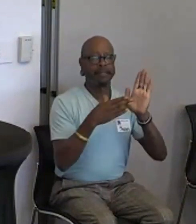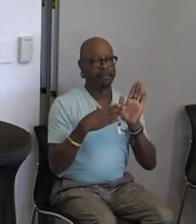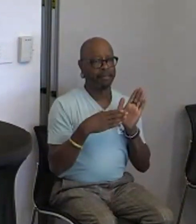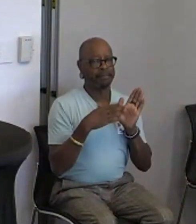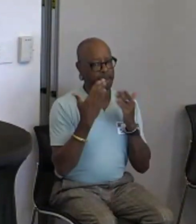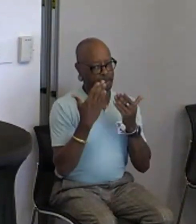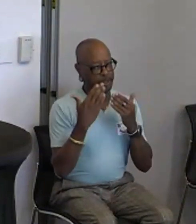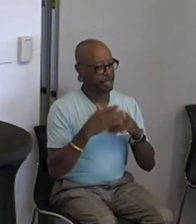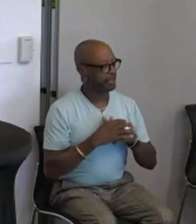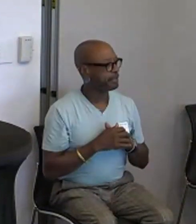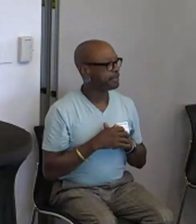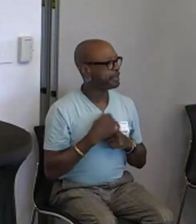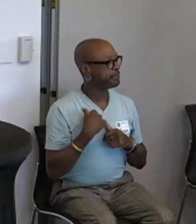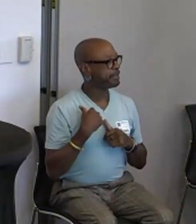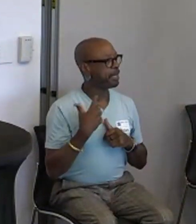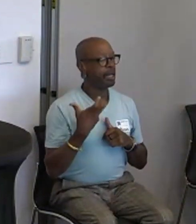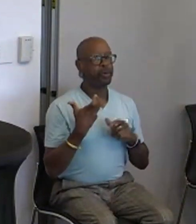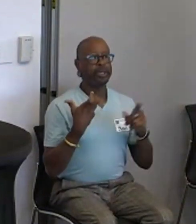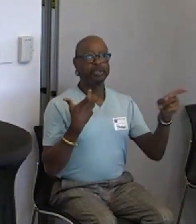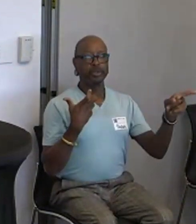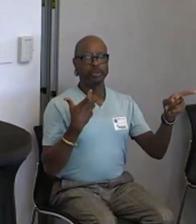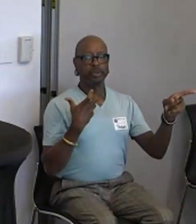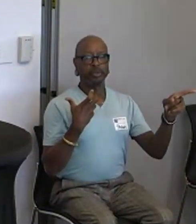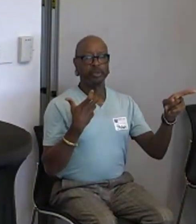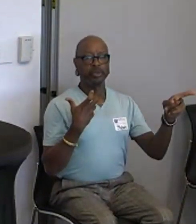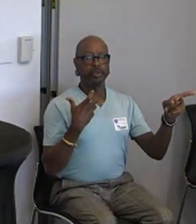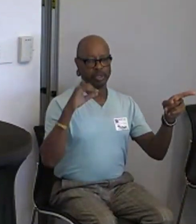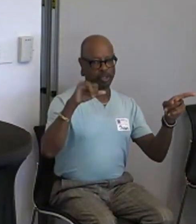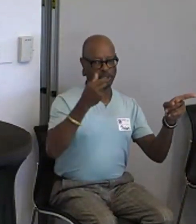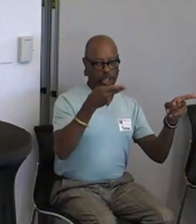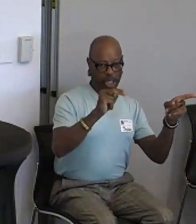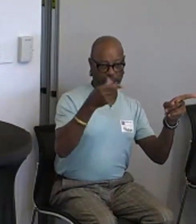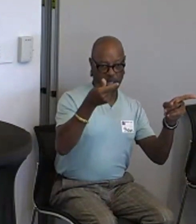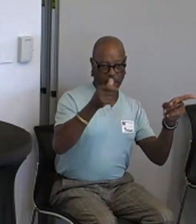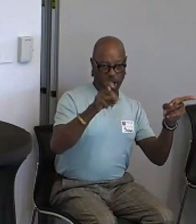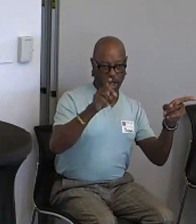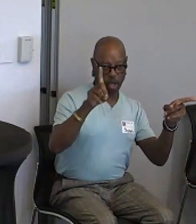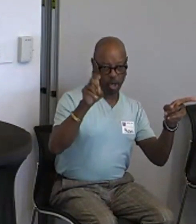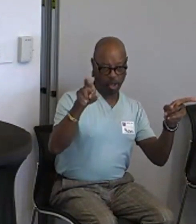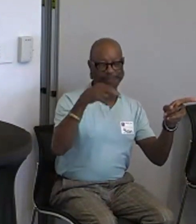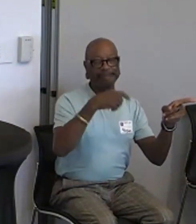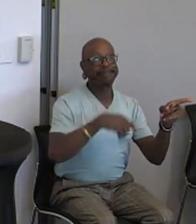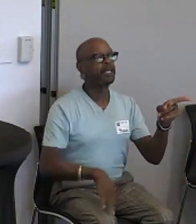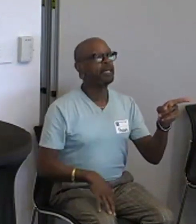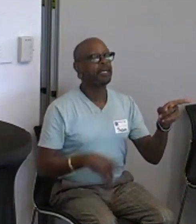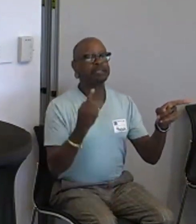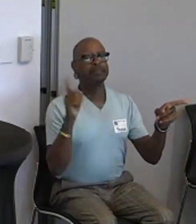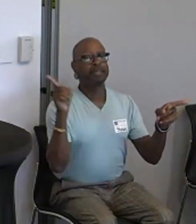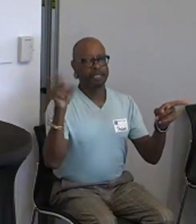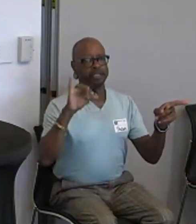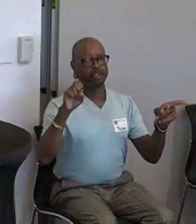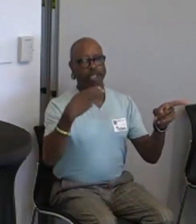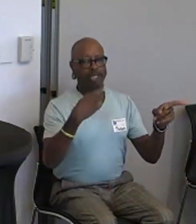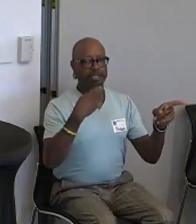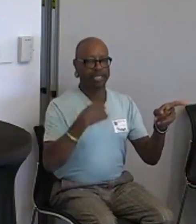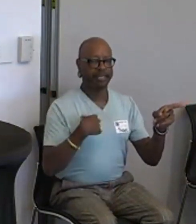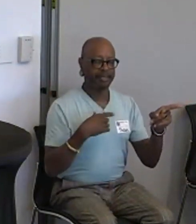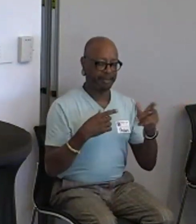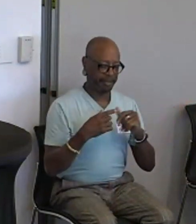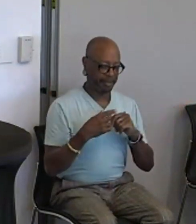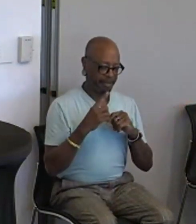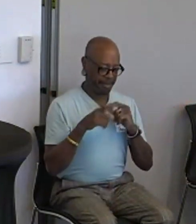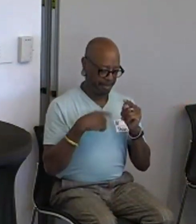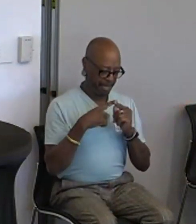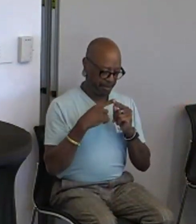it. I just wanted to reaffirm something that Josh said